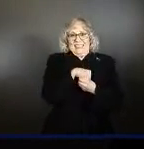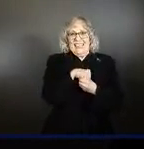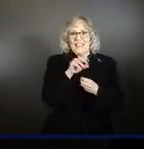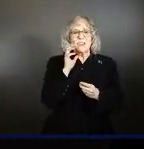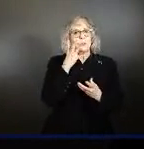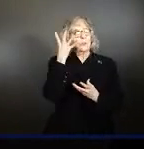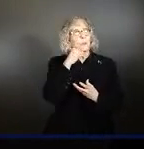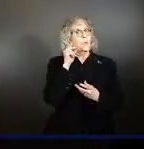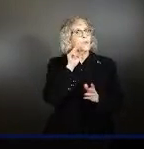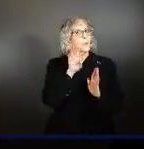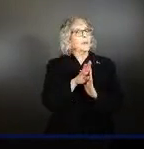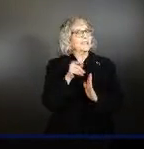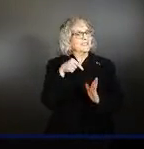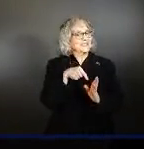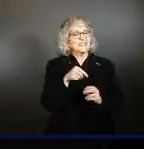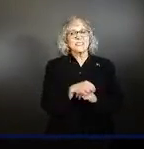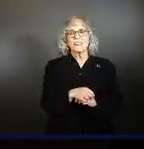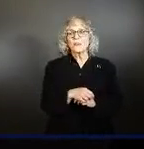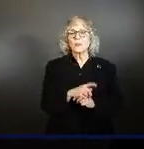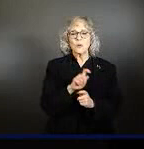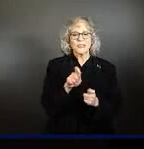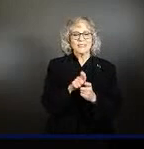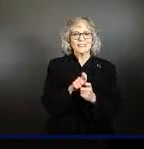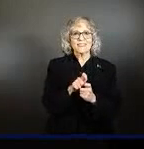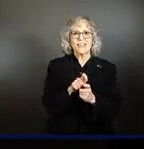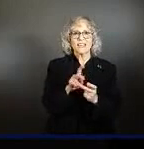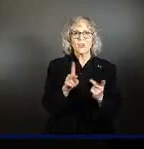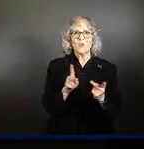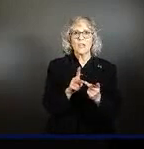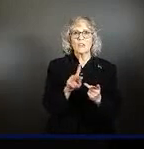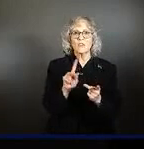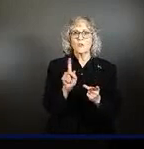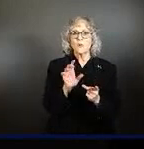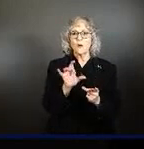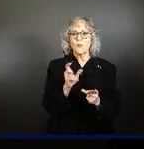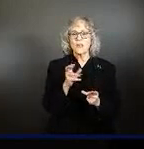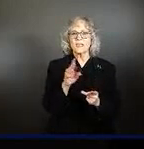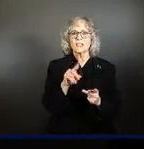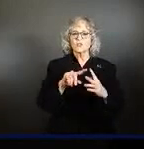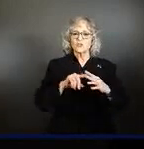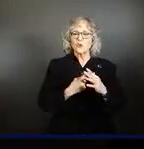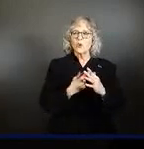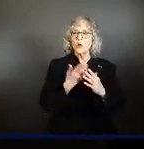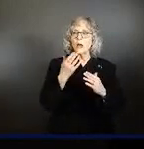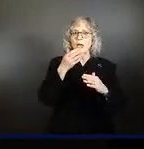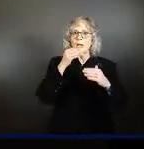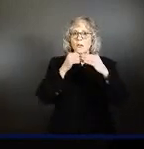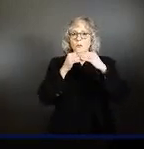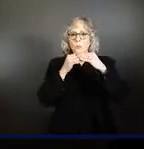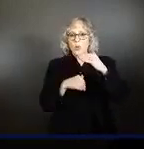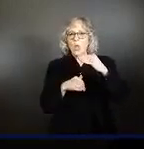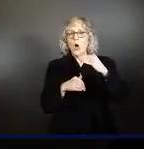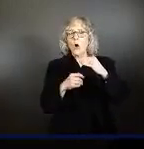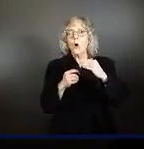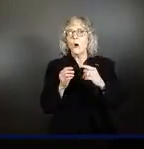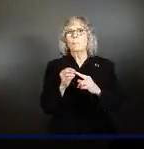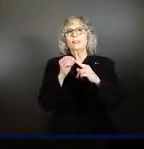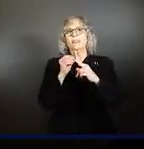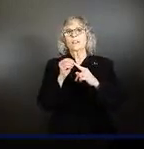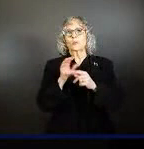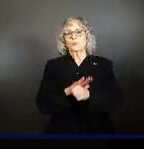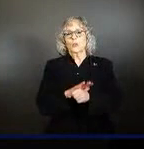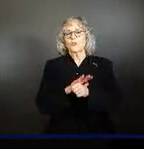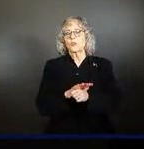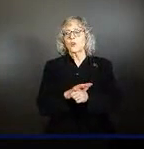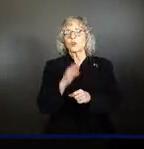seeing here. We know the exact location where the cloud actually starts. We know that it has to go below a certain pressure. So we know a little bit of